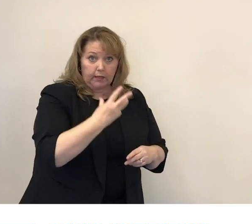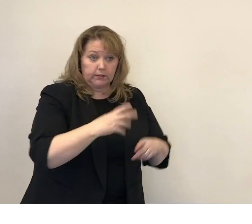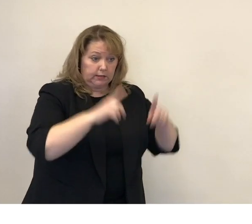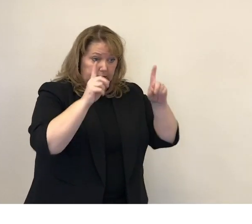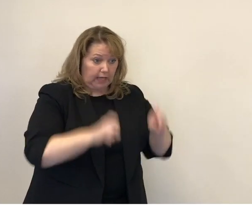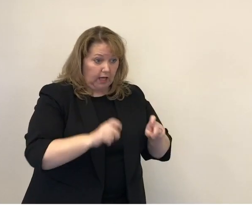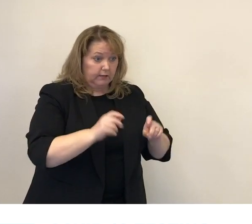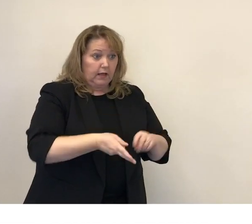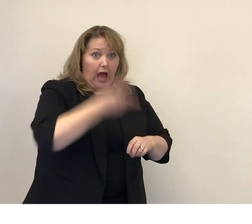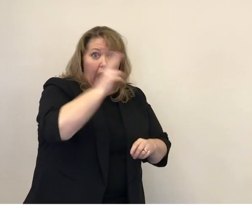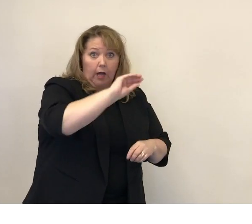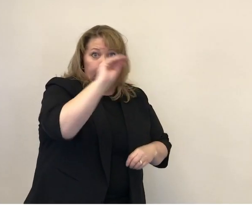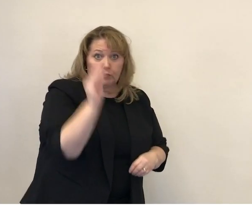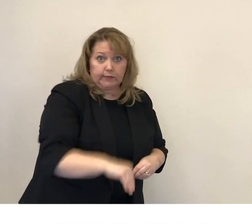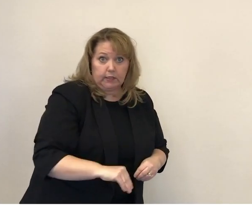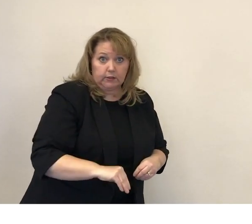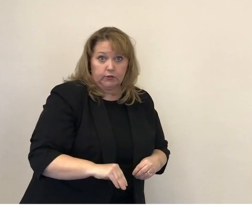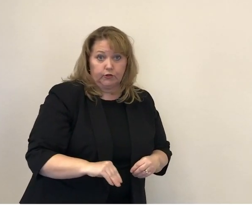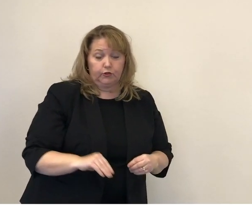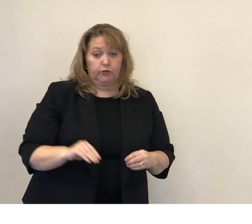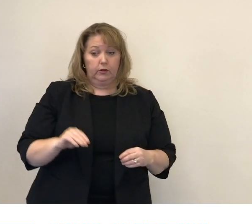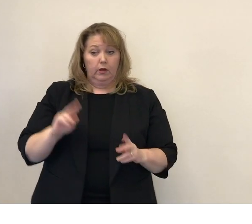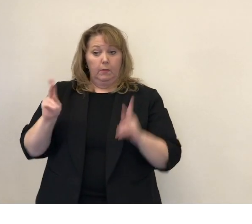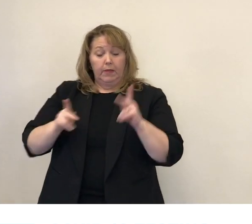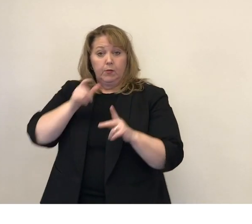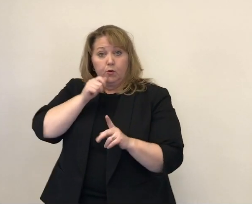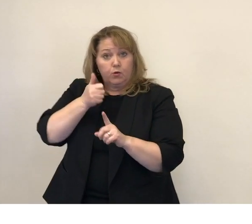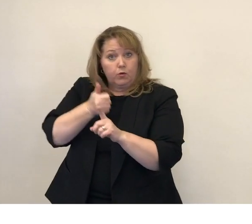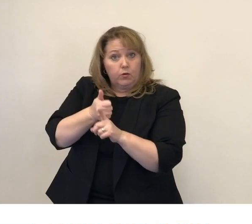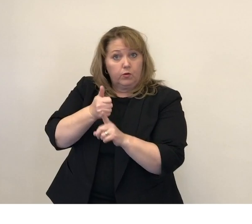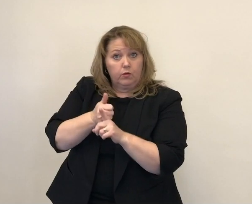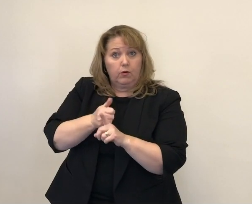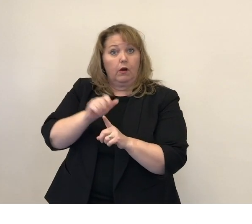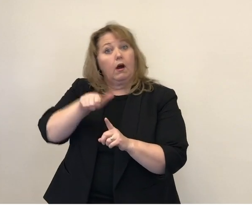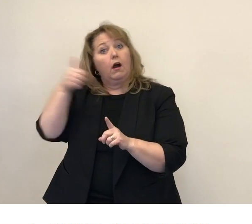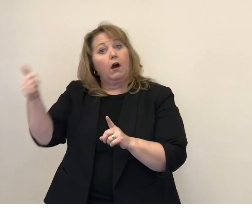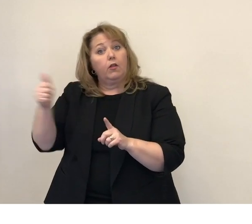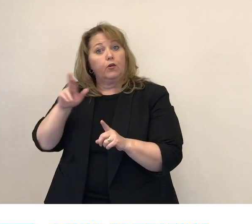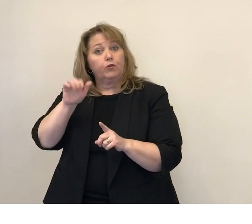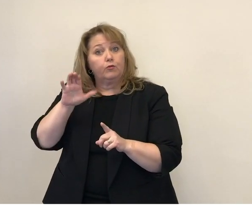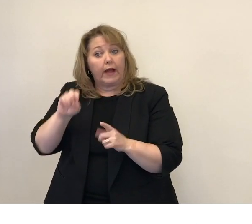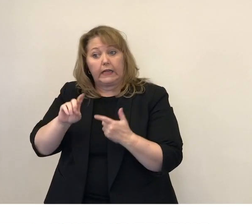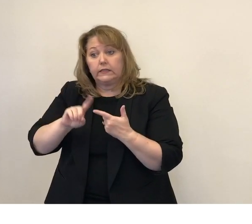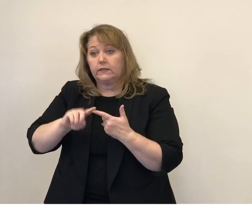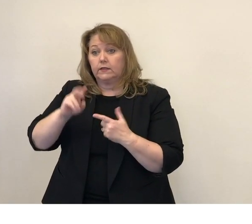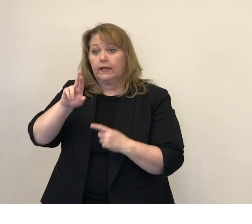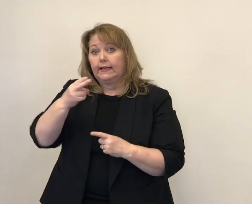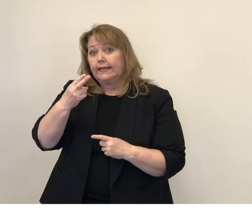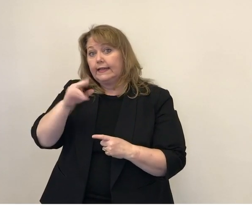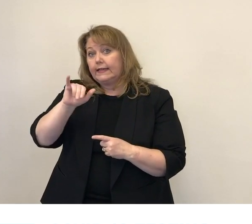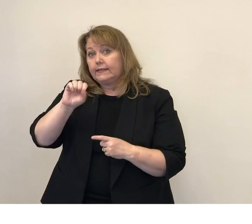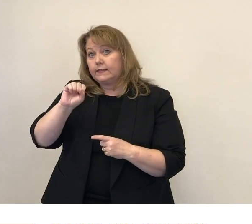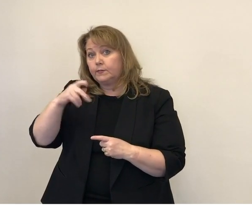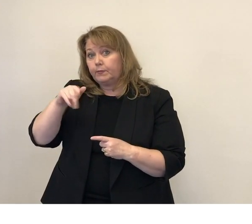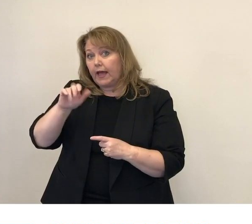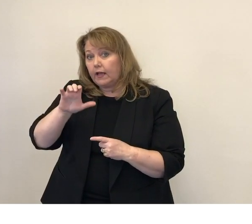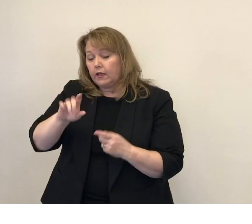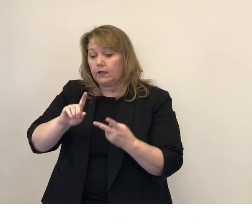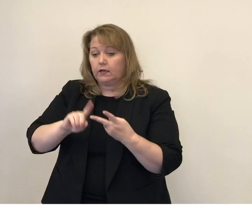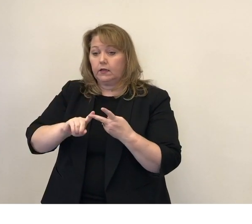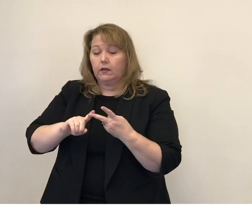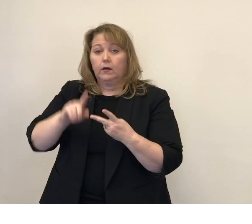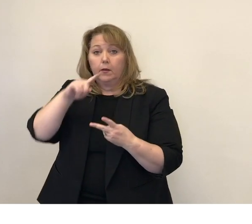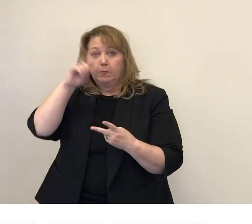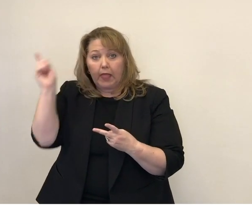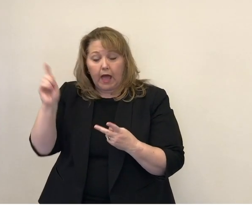know Nevada's populations facing socioeconomic disadvantages, including Hispanics, Black, African Americans, and